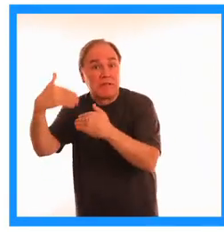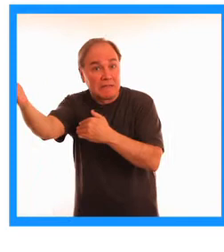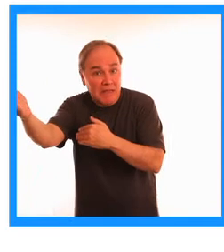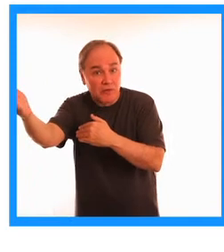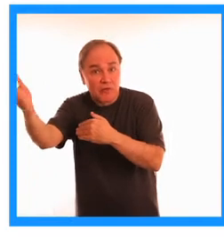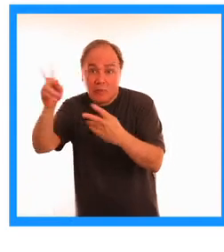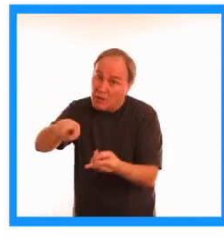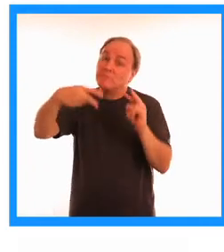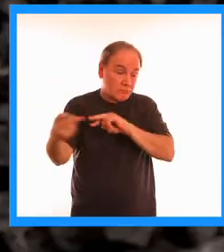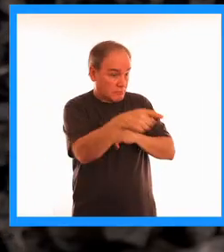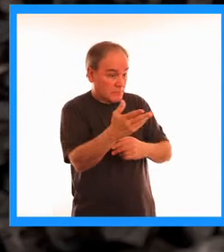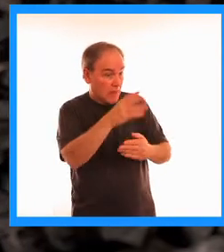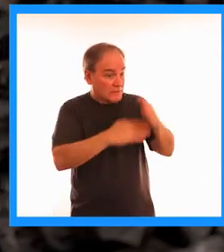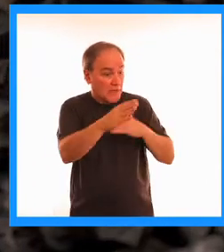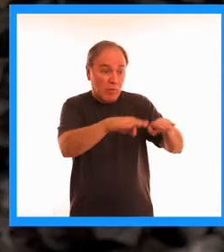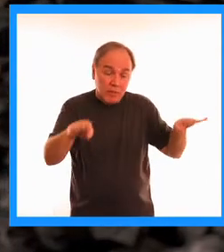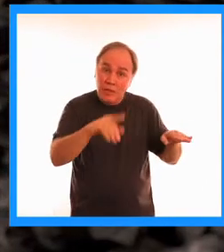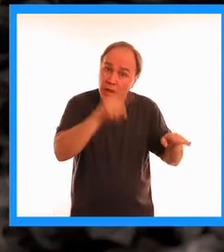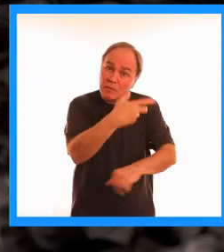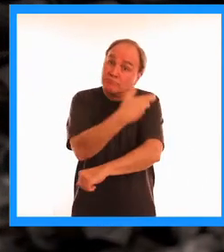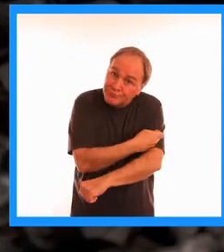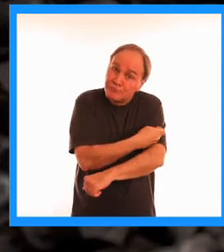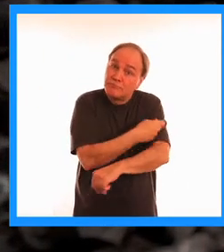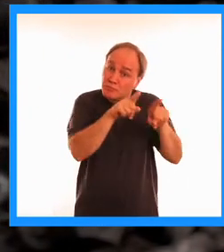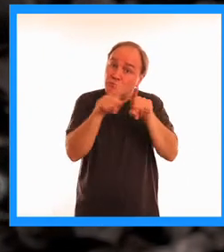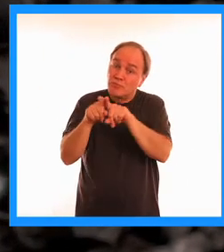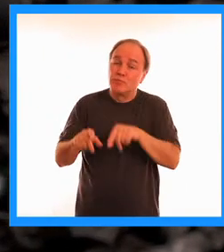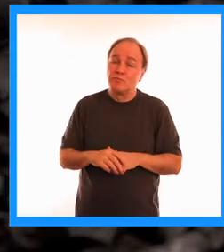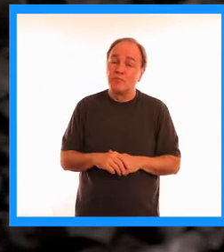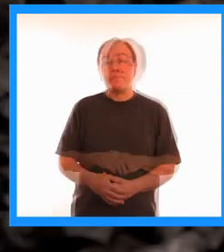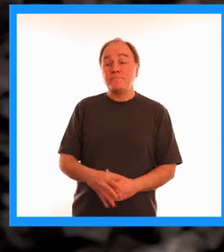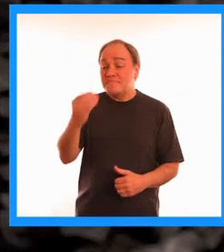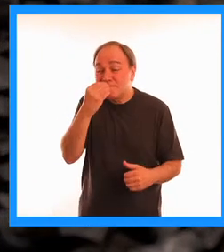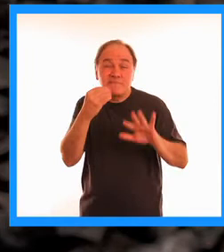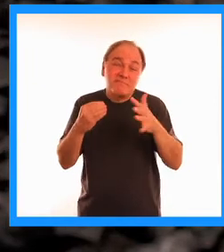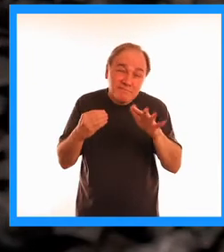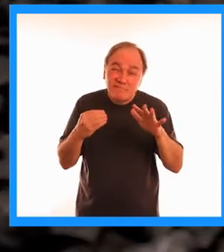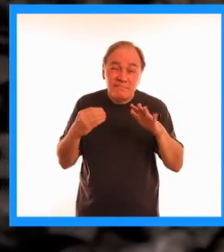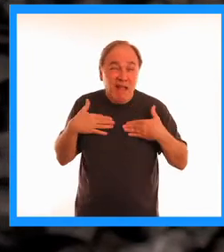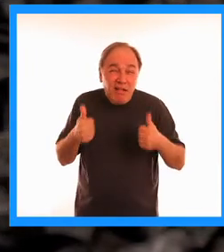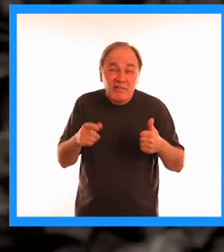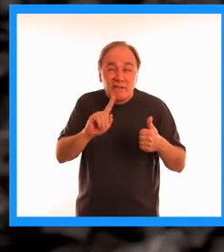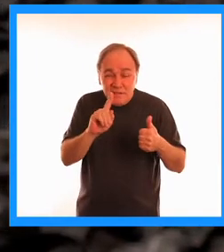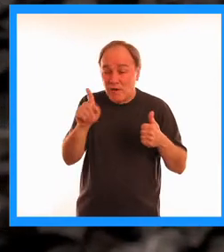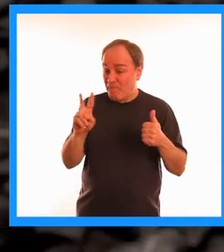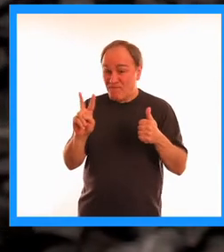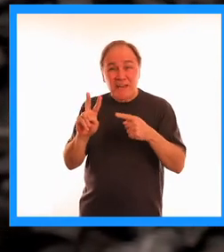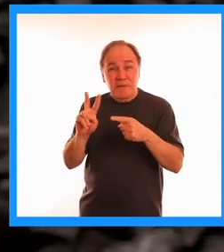risk of blindness each year from vitamin A deficiency. This is easily and cheaply prevented.